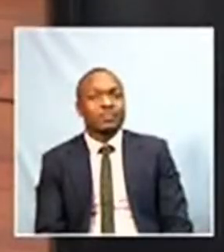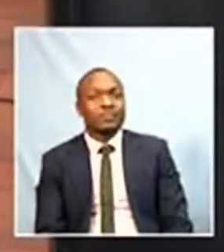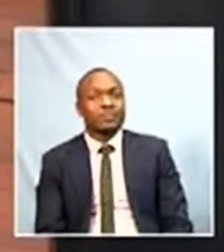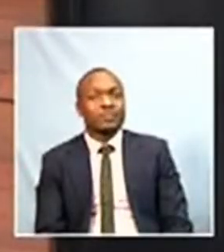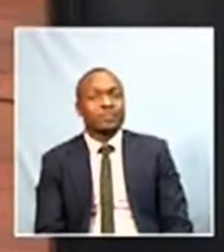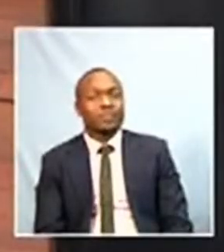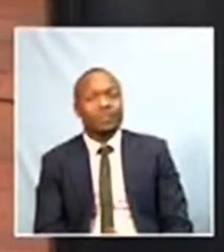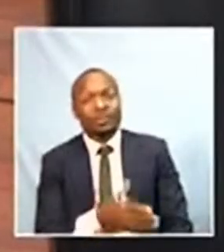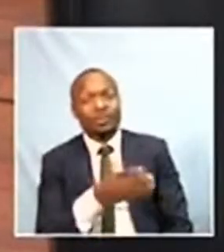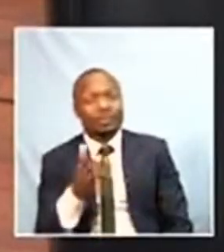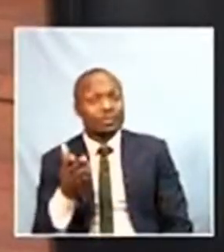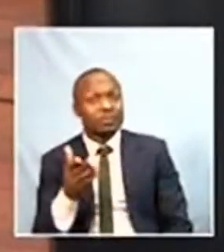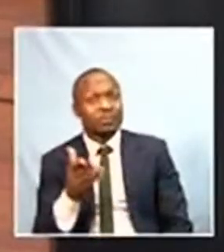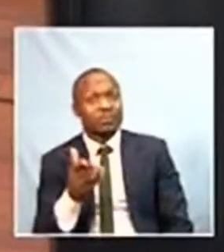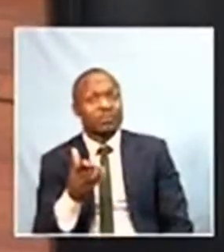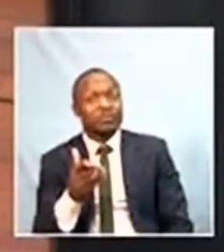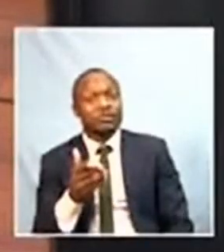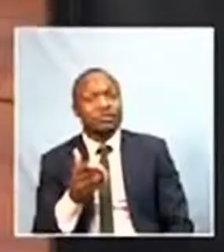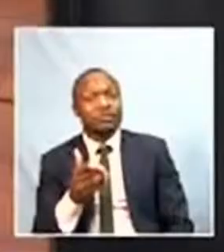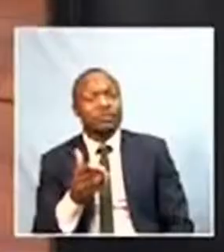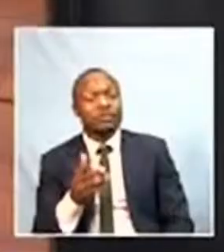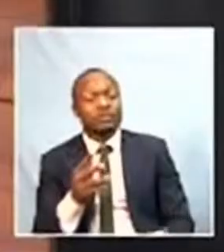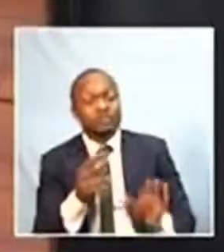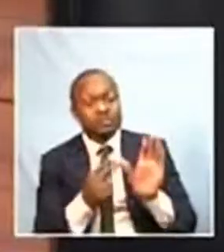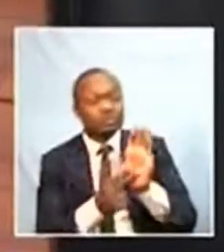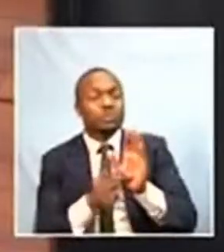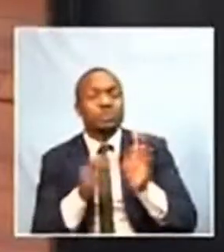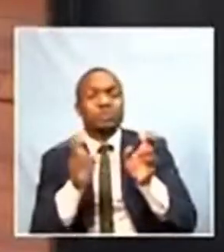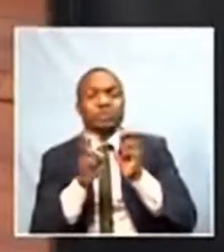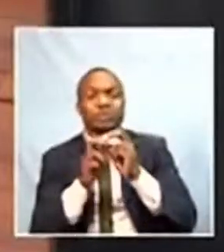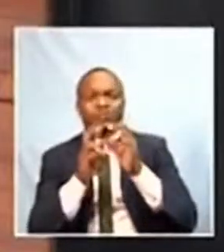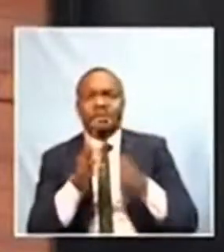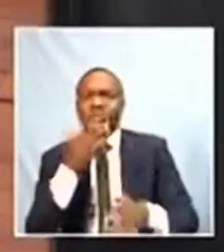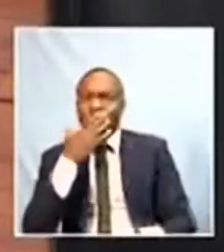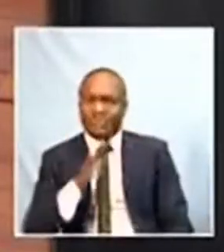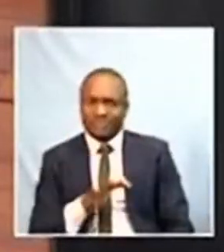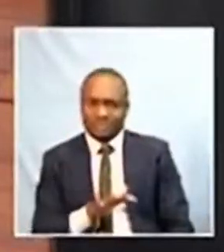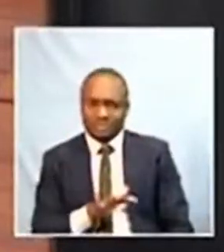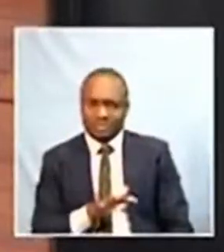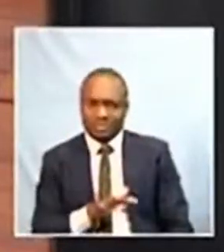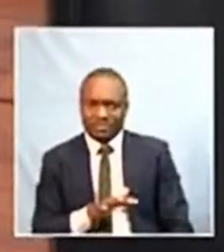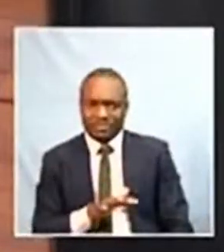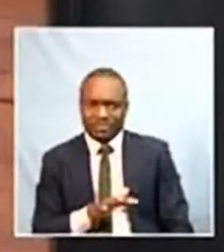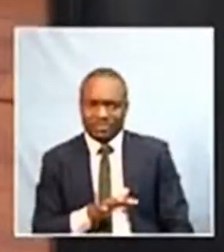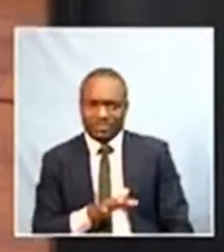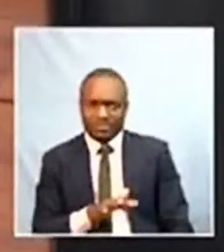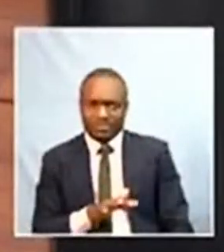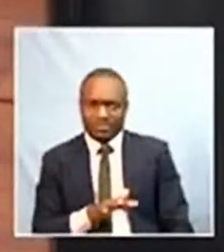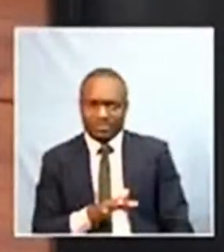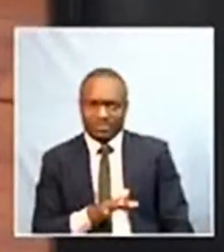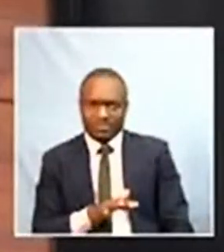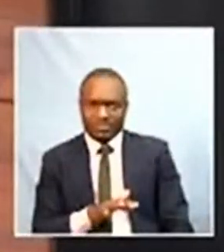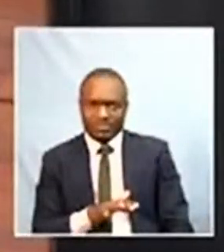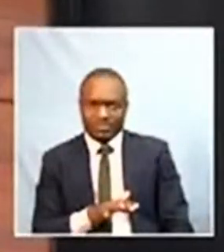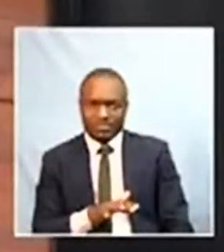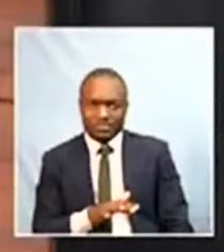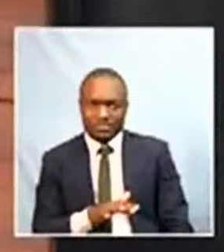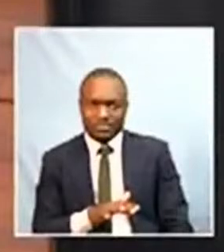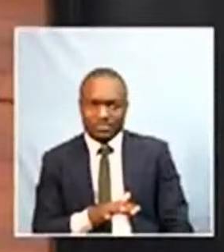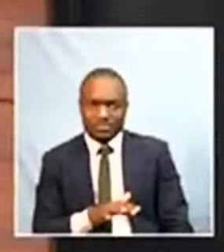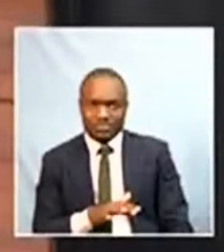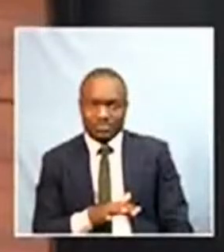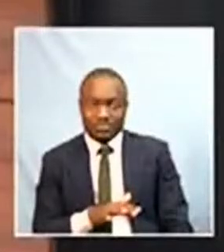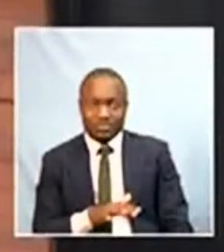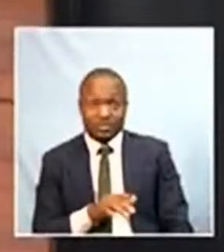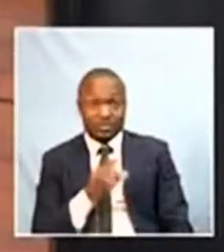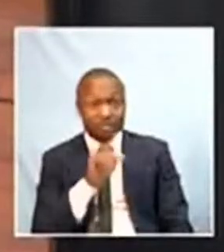and leaving what caused the main causes of this delay. So is it your view that you